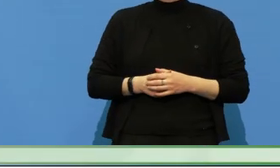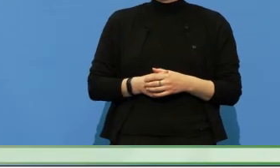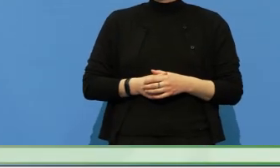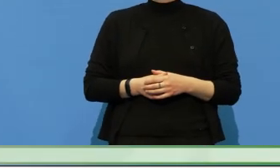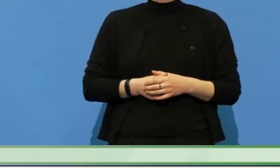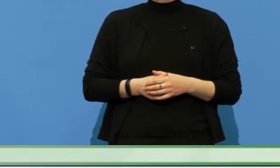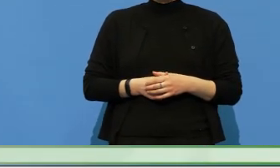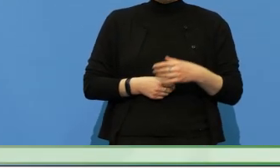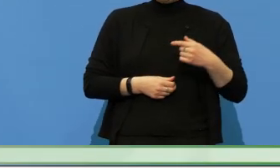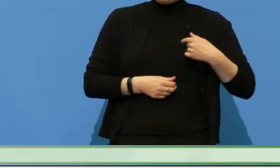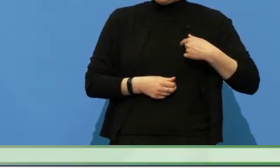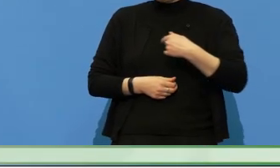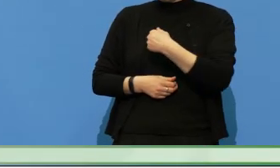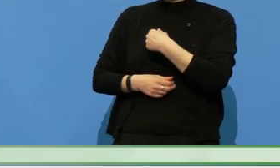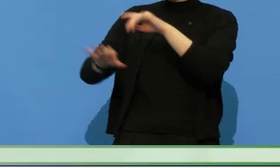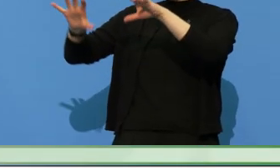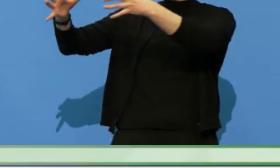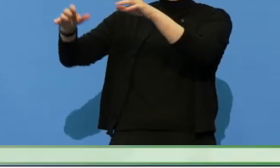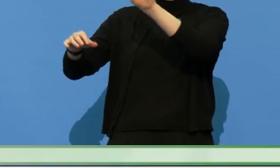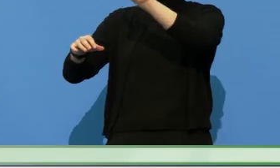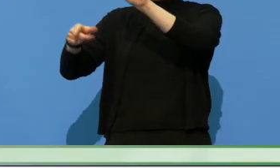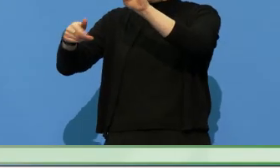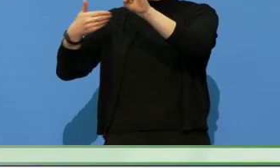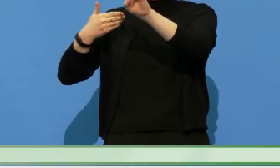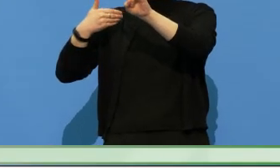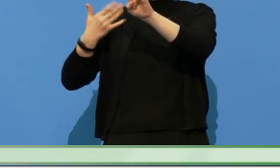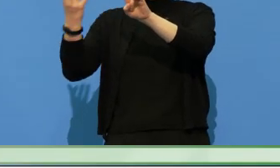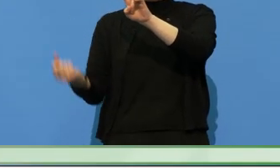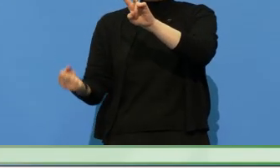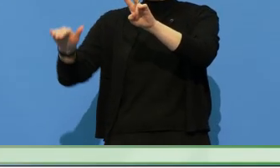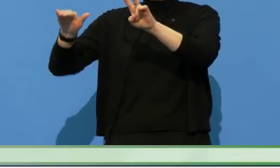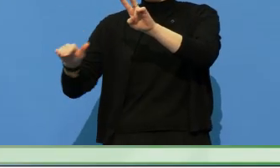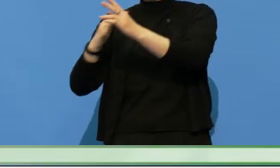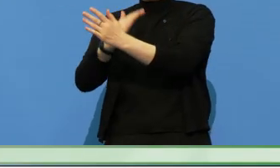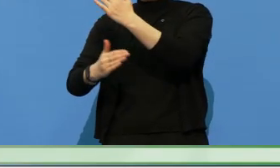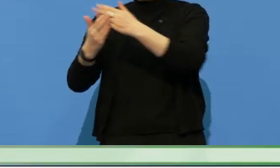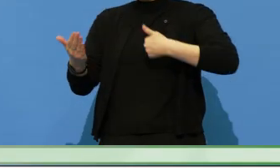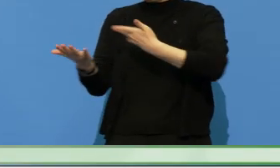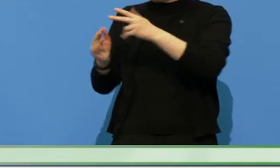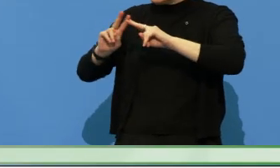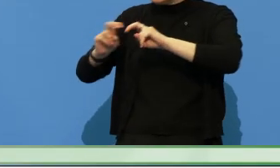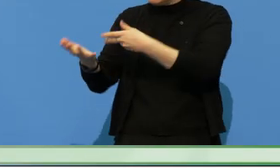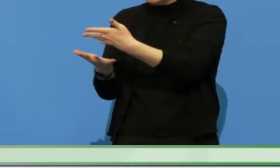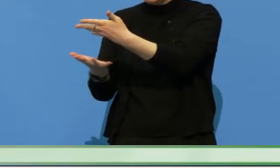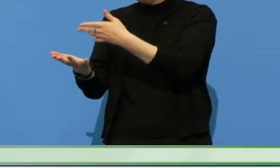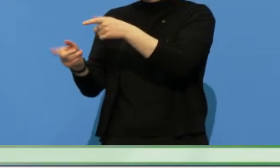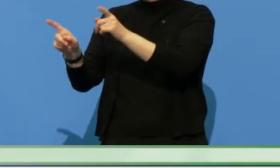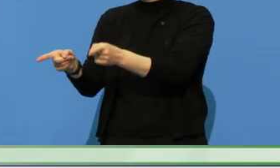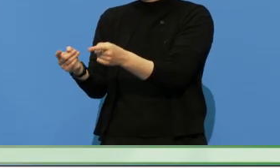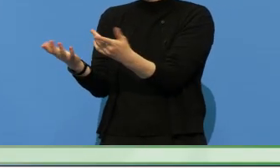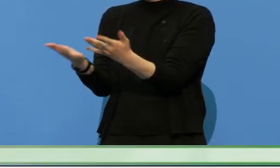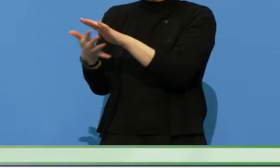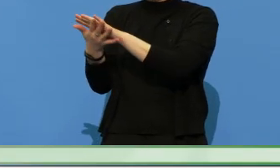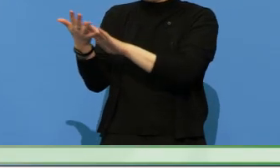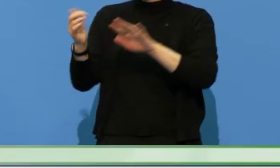children with disabilities about their needs and what is possible to implement on commercial real estate market,